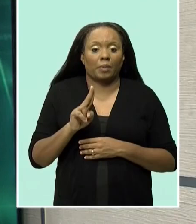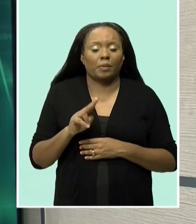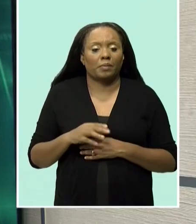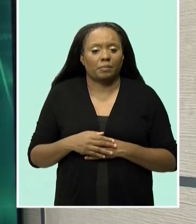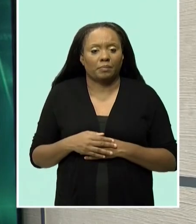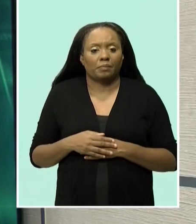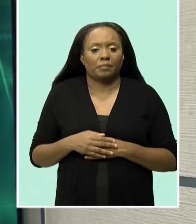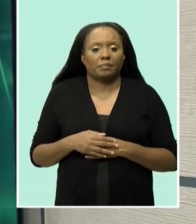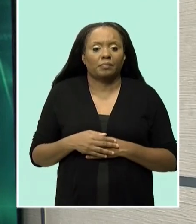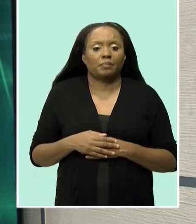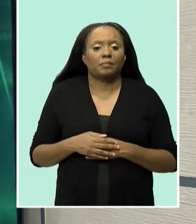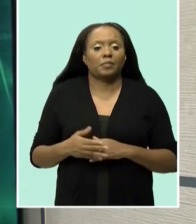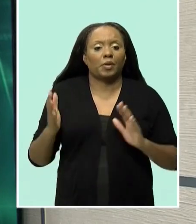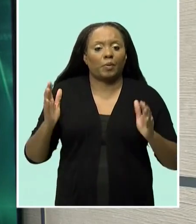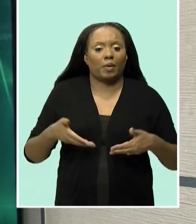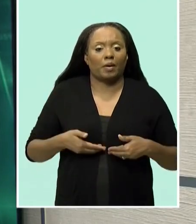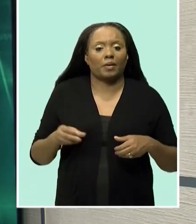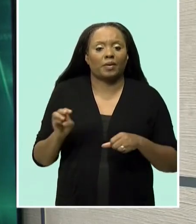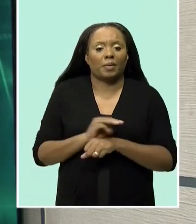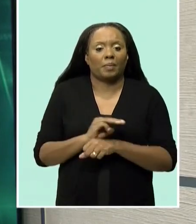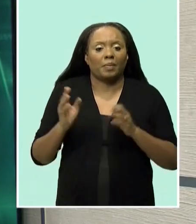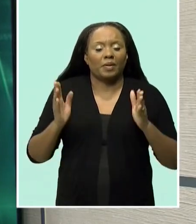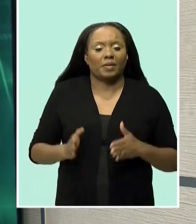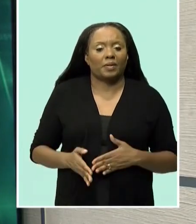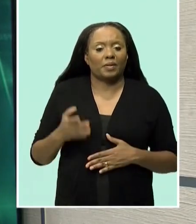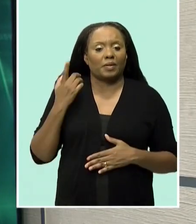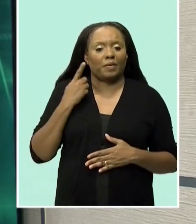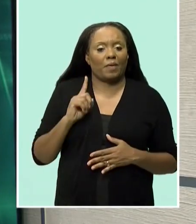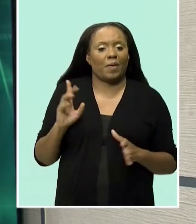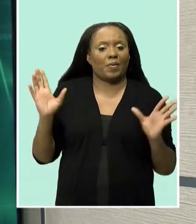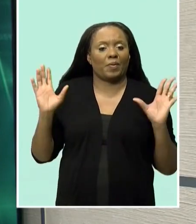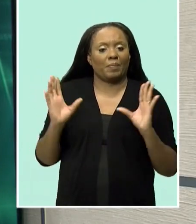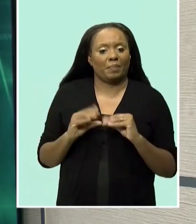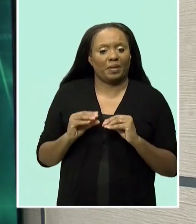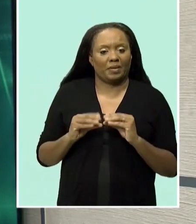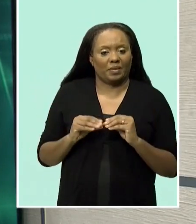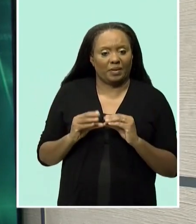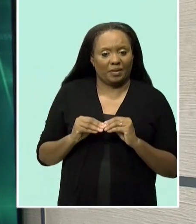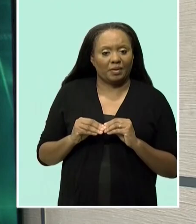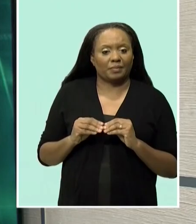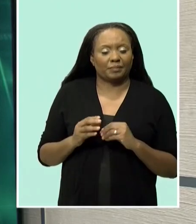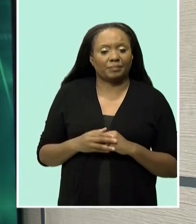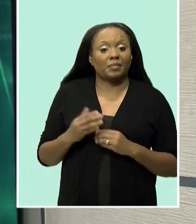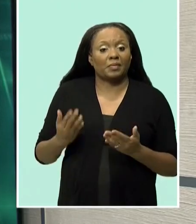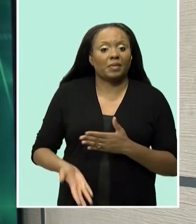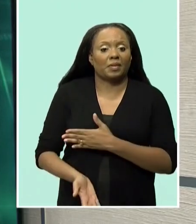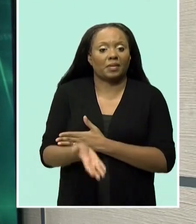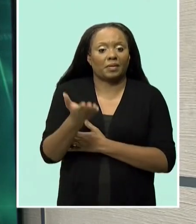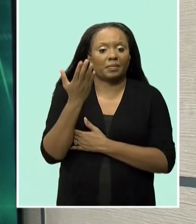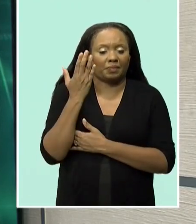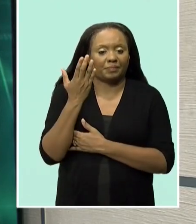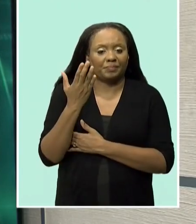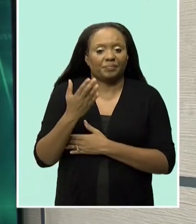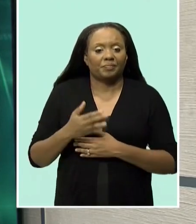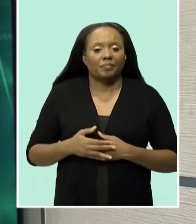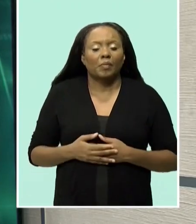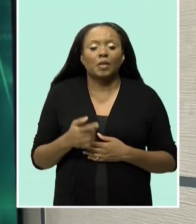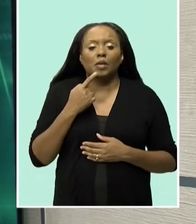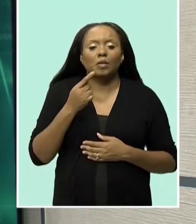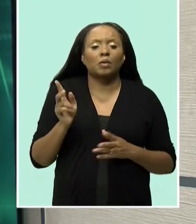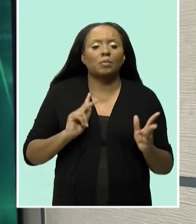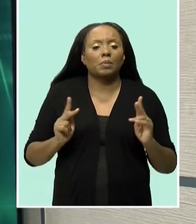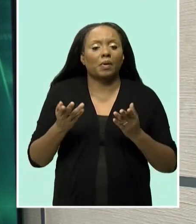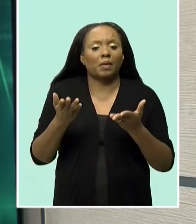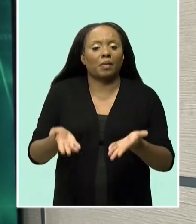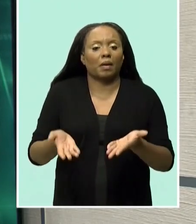Caribbean and the European Union. She made the call as she welcomed ministers to the joint ministerial meeting and the launch of the Caribbean-EU partnership